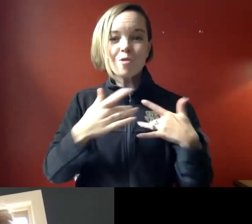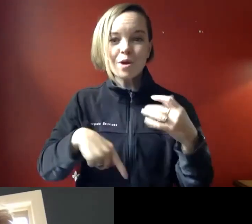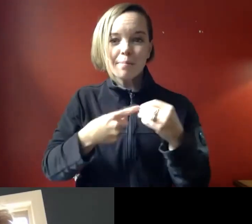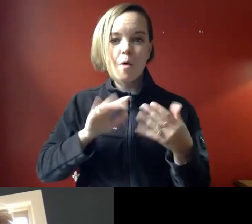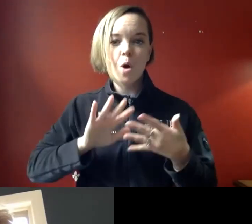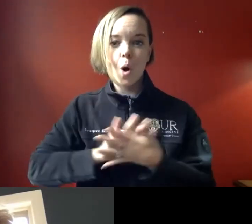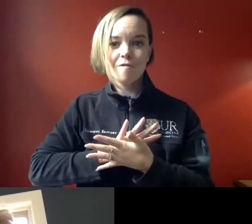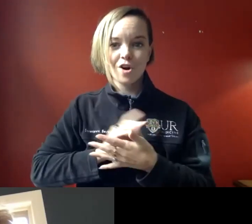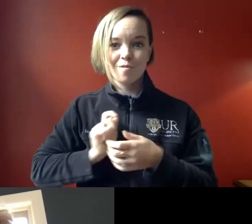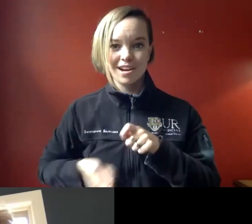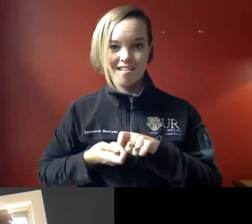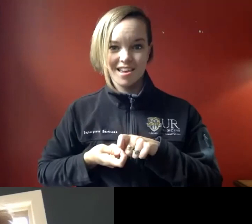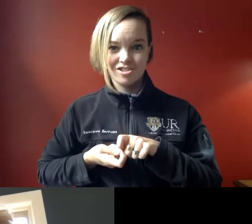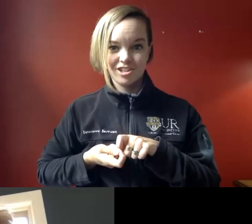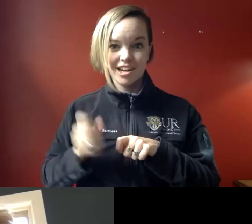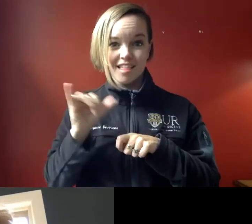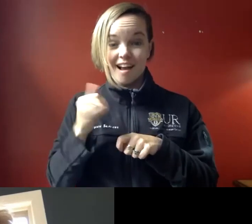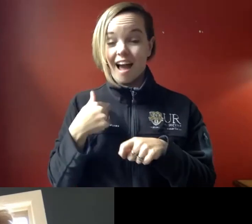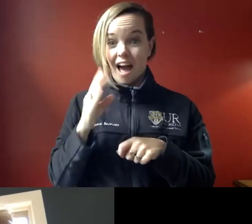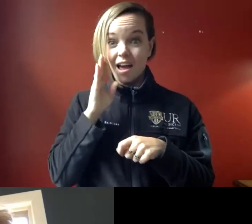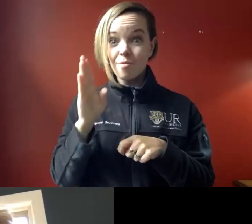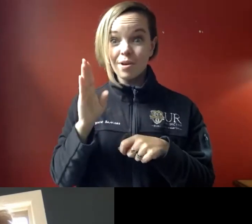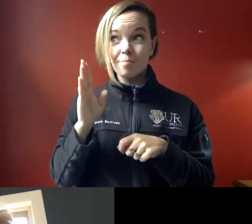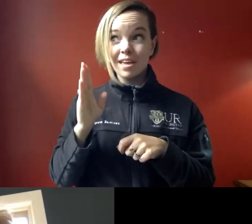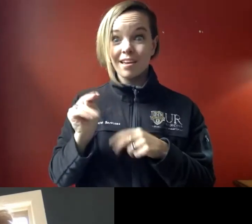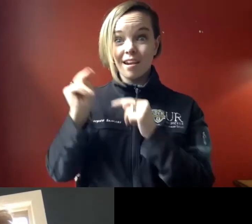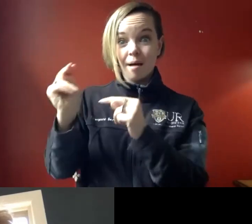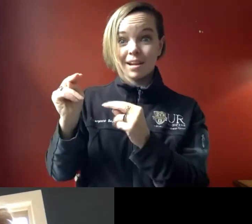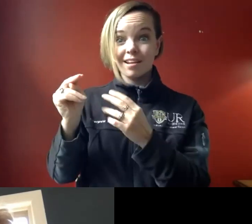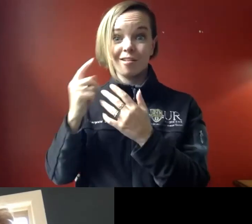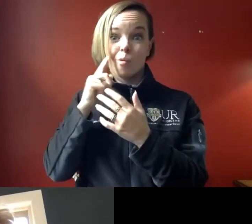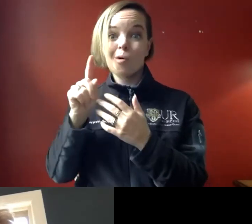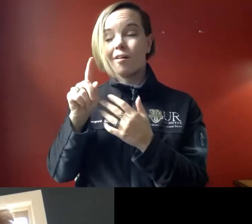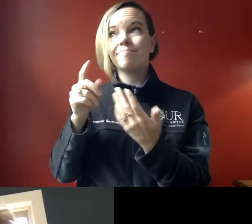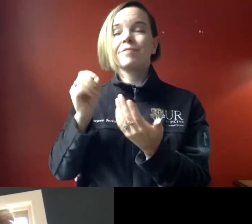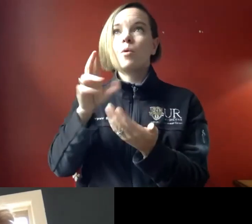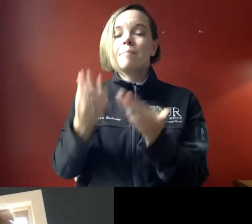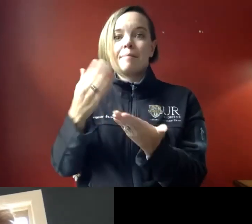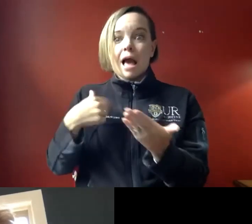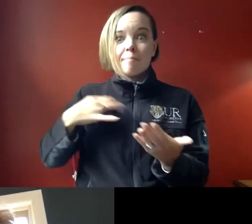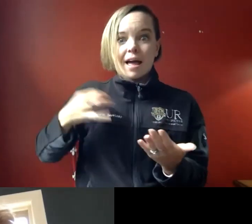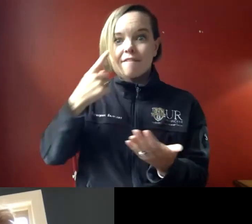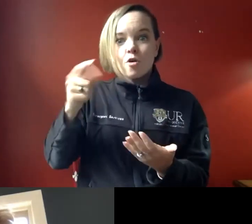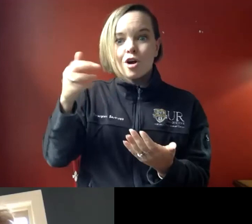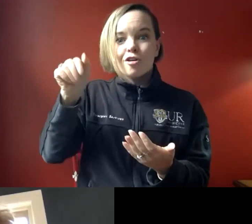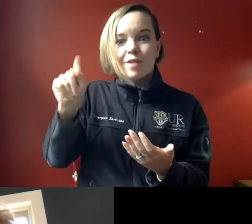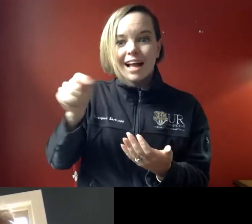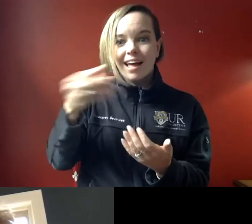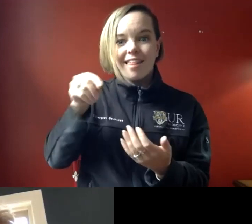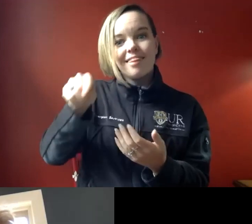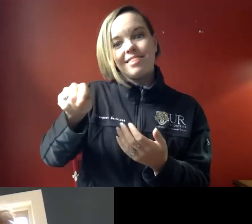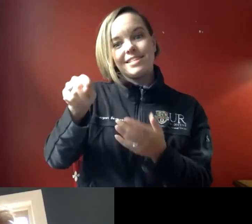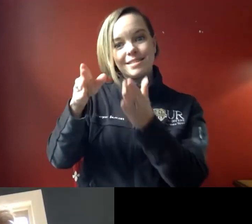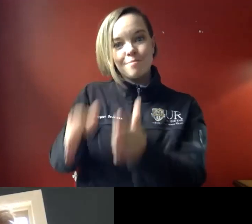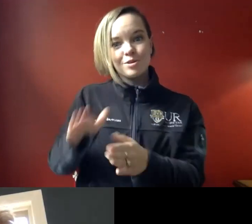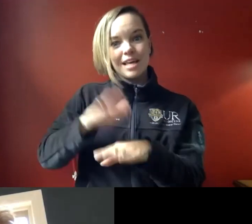that I'm going to be up for an award, for a grant. You know, the senior person is going to be on the committee,